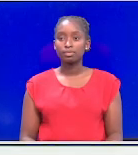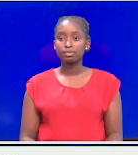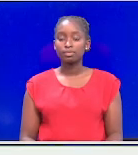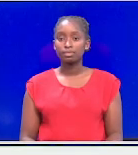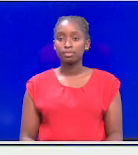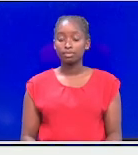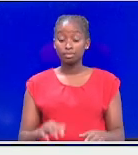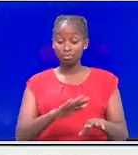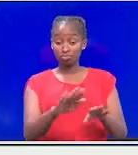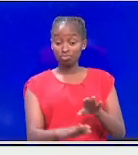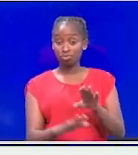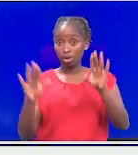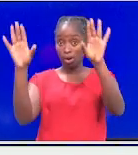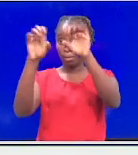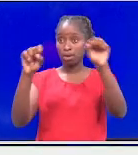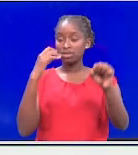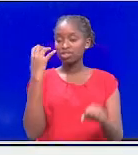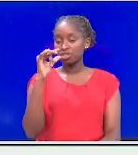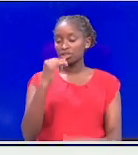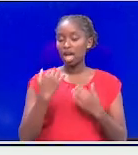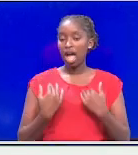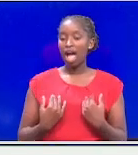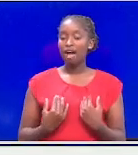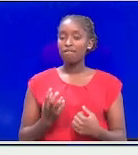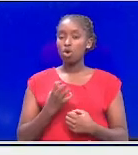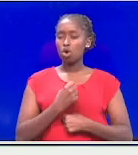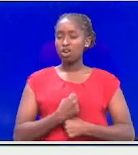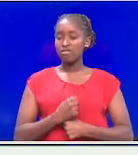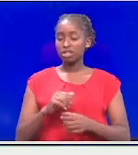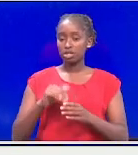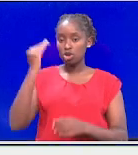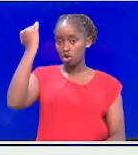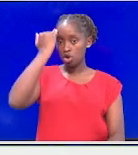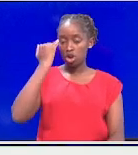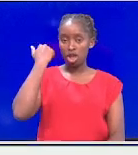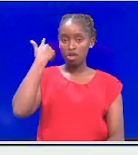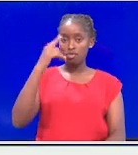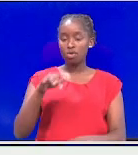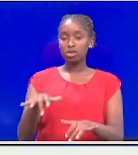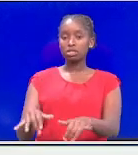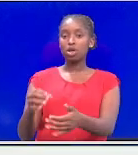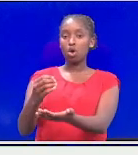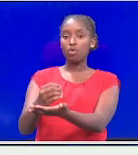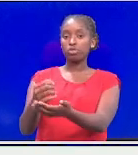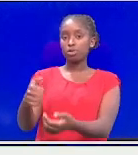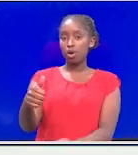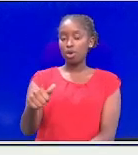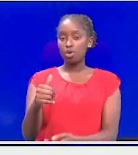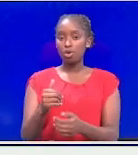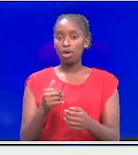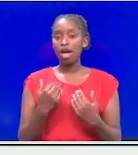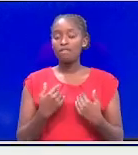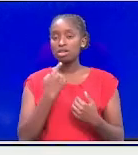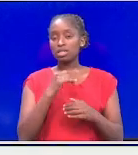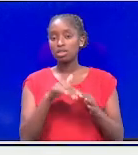Now, Deputy President Rigathi Gachagua has expressed confidence in the courts for his survival if the impeachment motion against him sails through